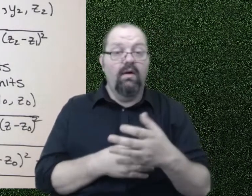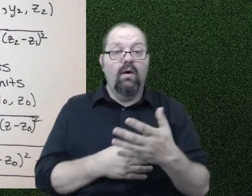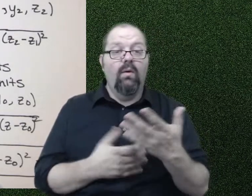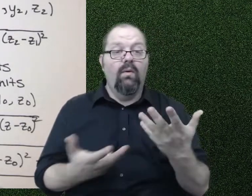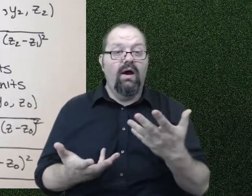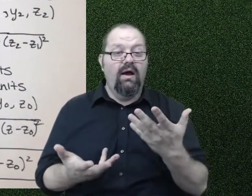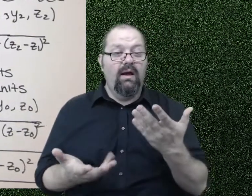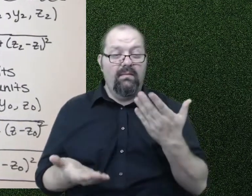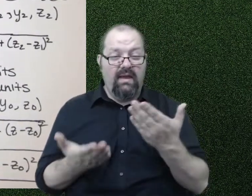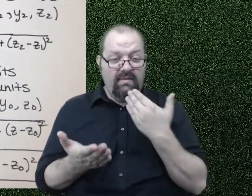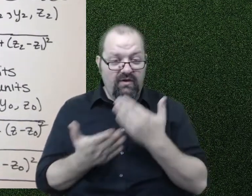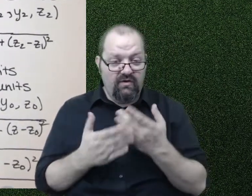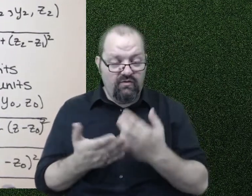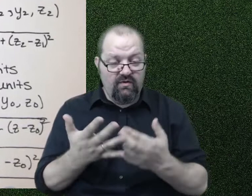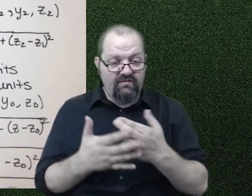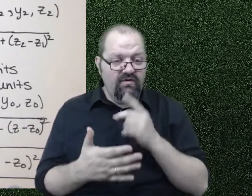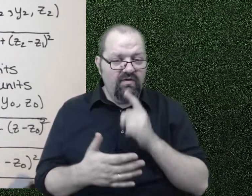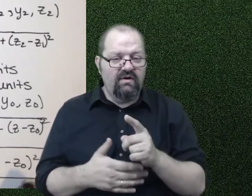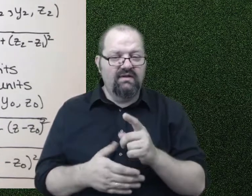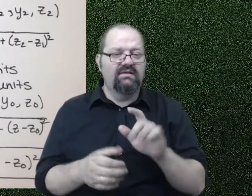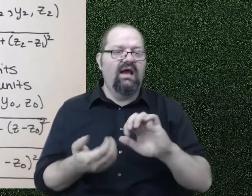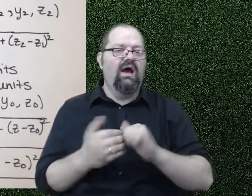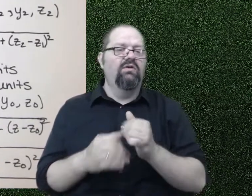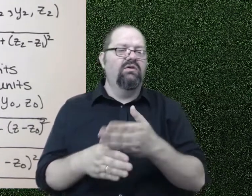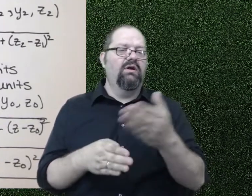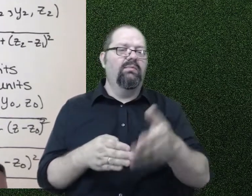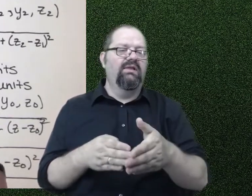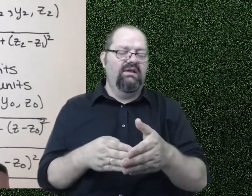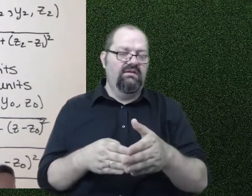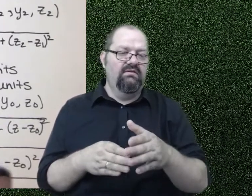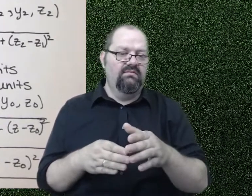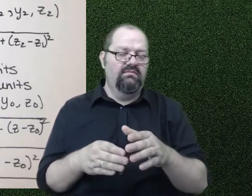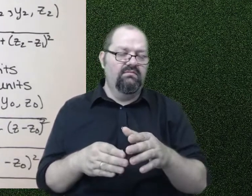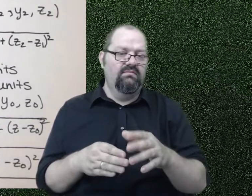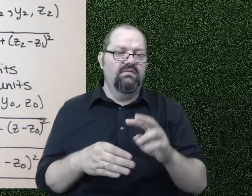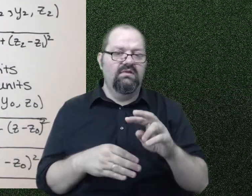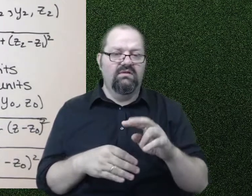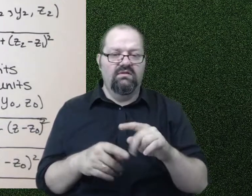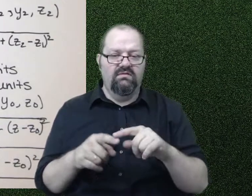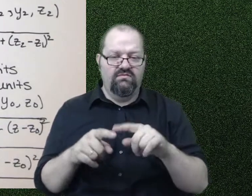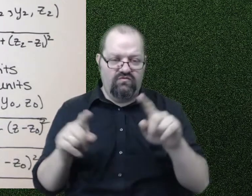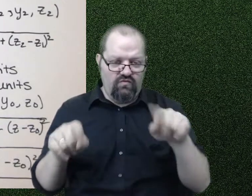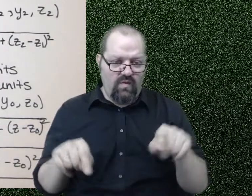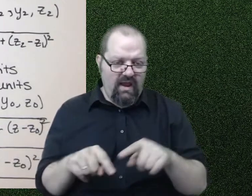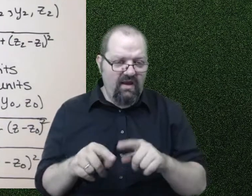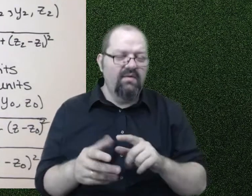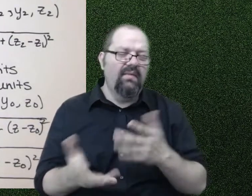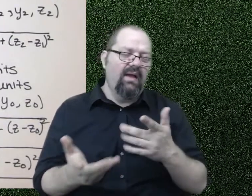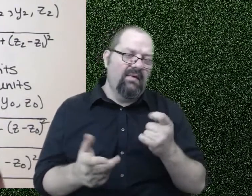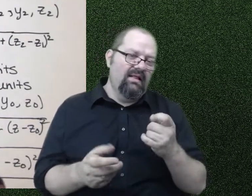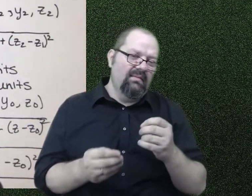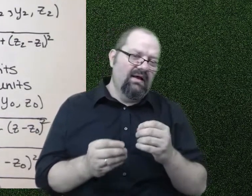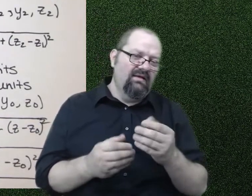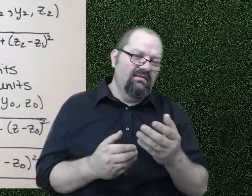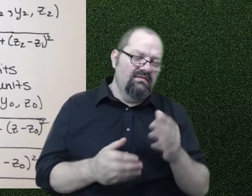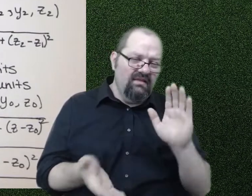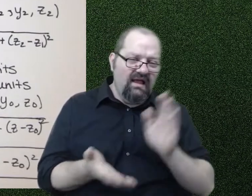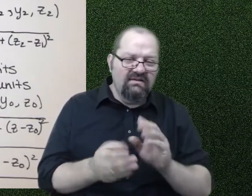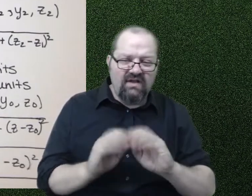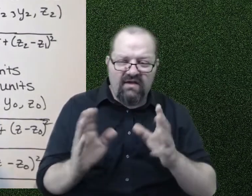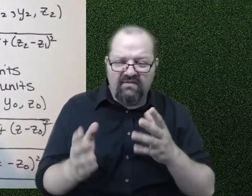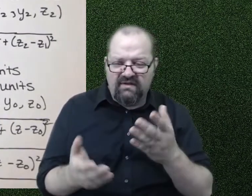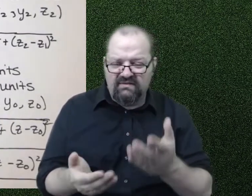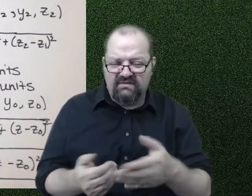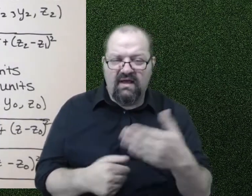complete the square. Sometimes we're given a sphere and all of these have been expanded, and it's a little less obvious what the standard form would